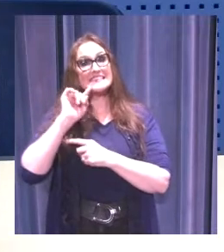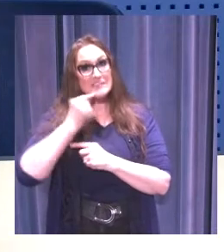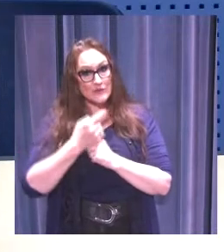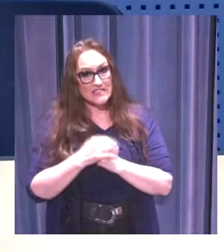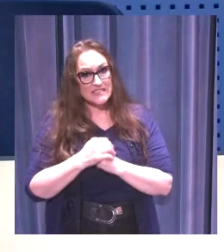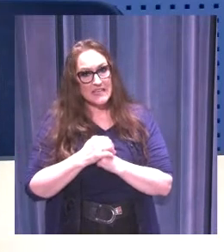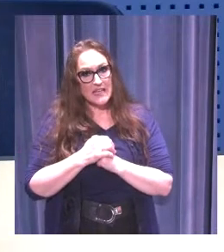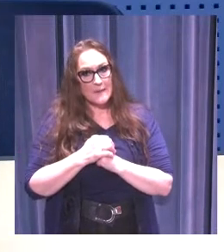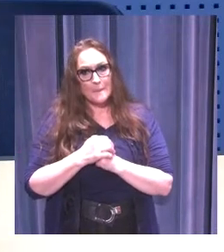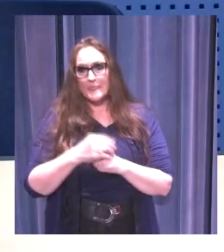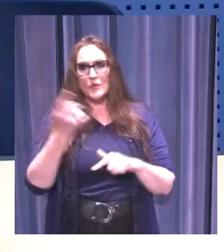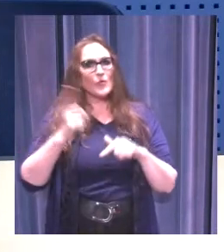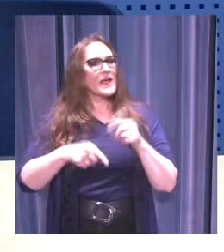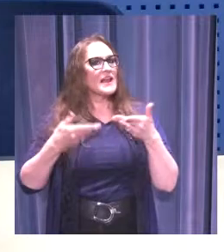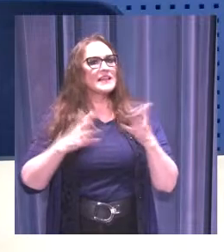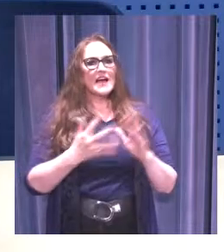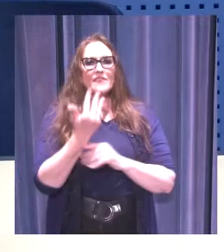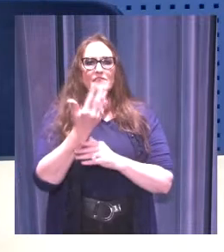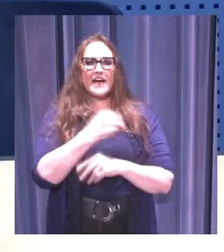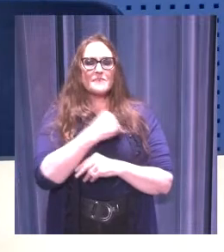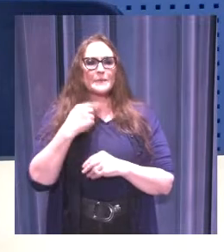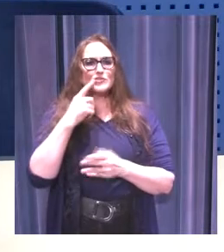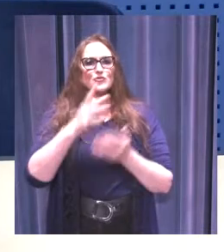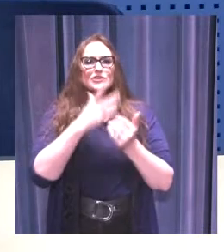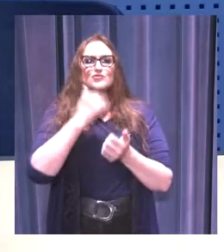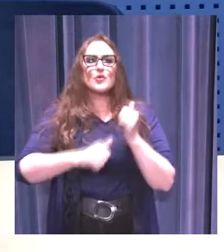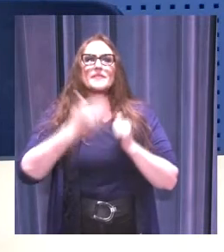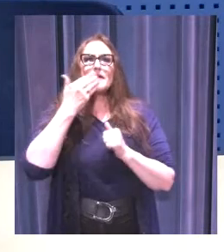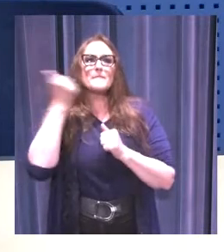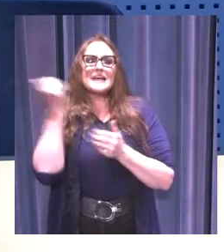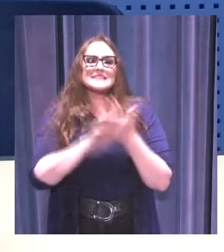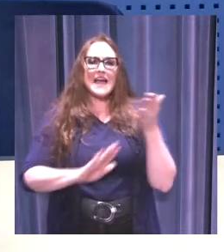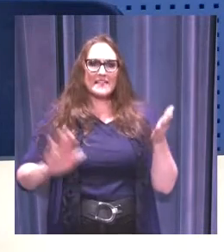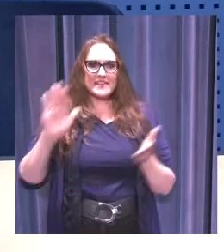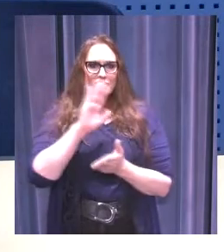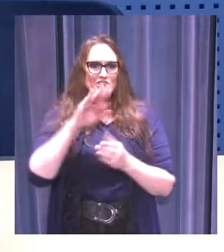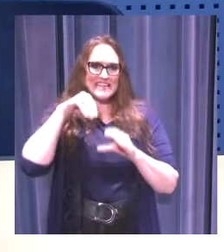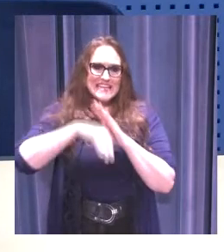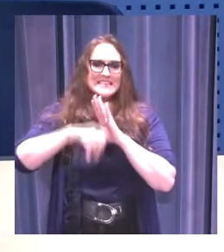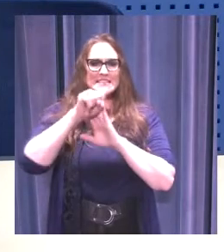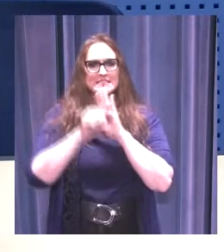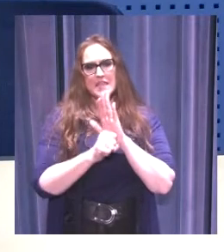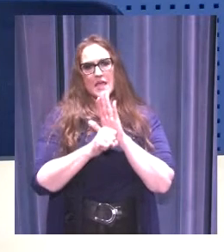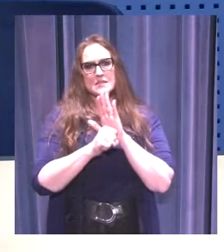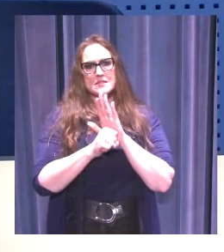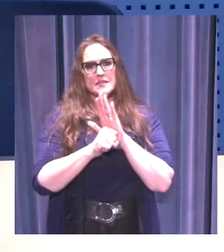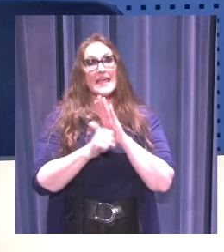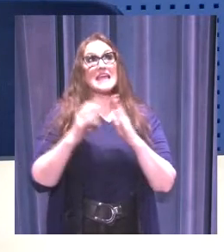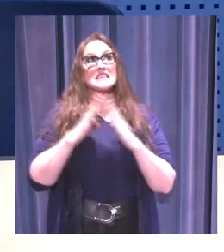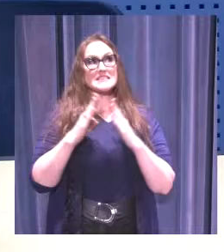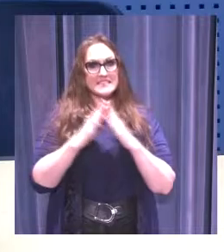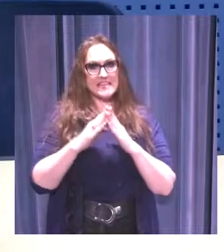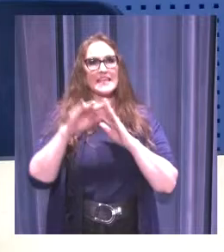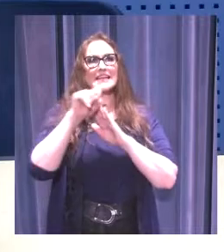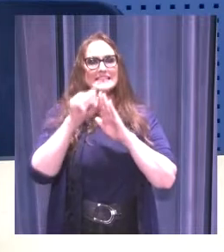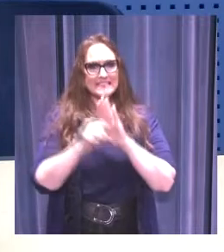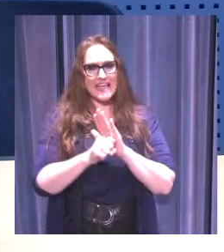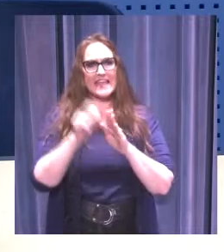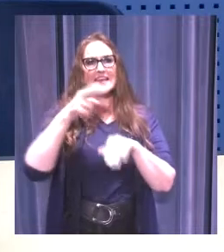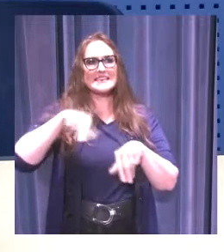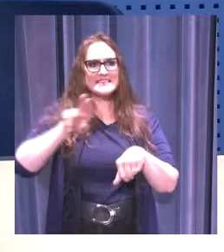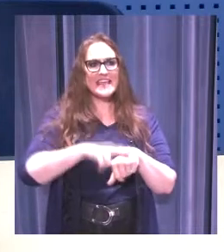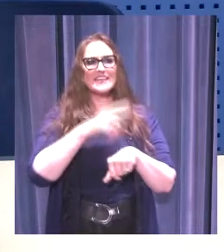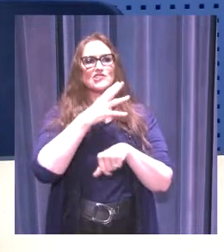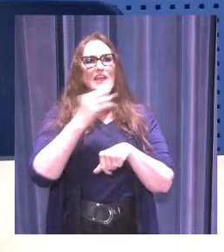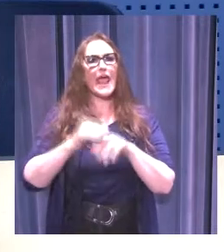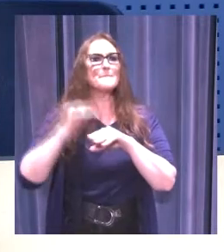seriously. We cannot allow 5 members to destroy the best college in the state, in the city, state, nation,